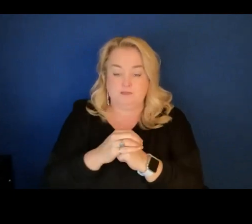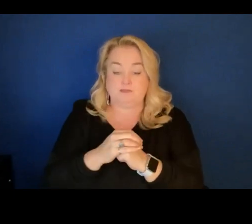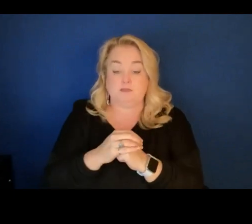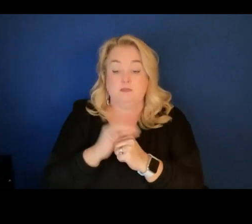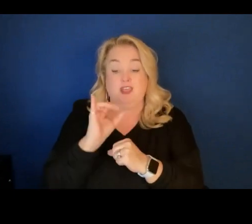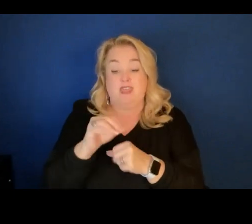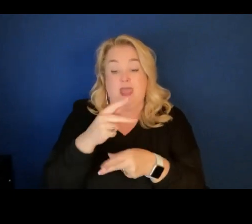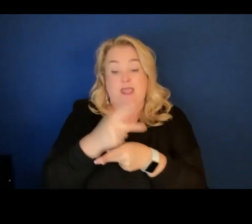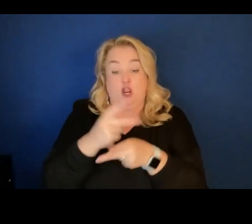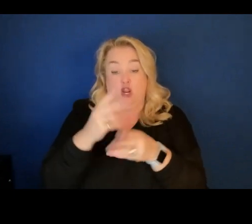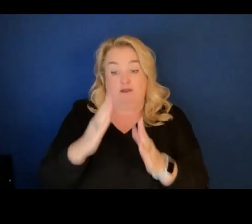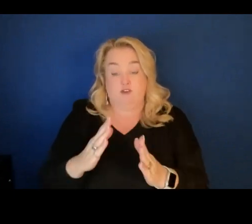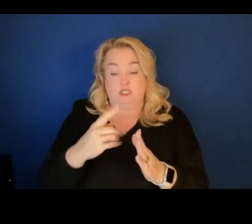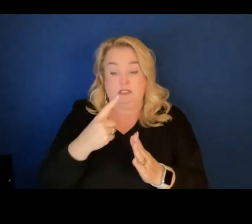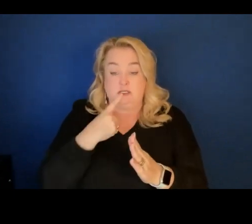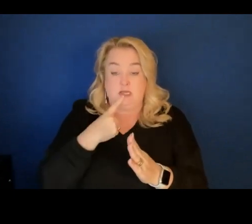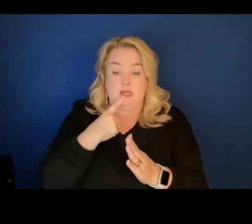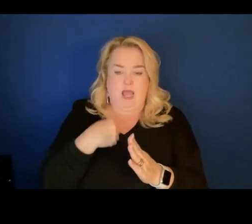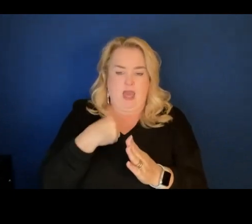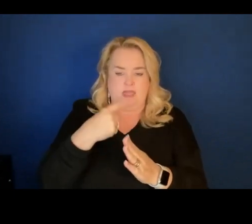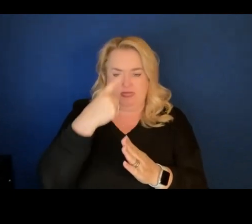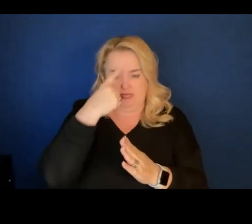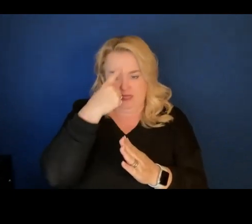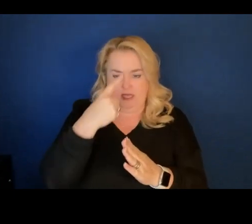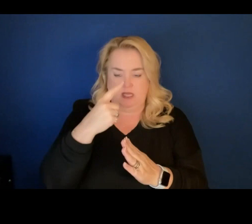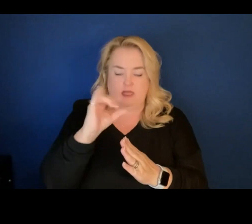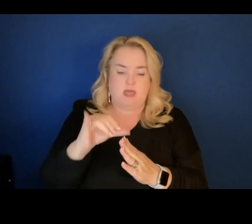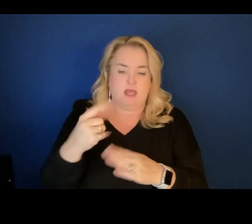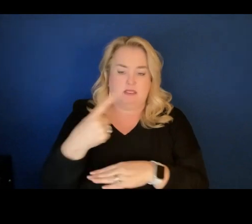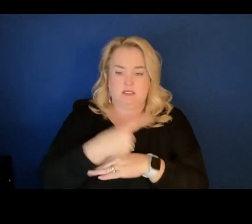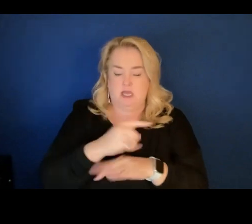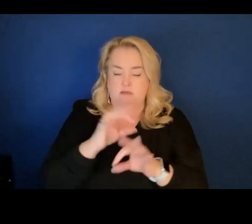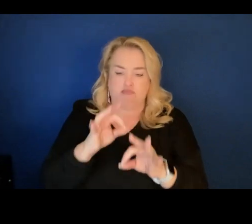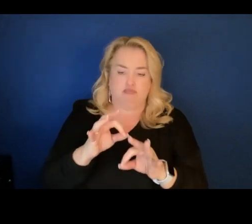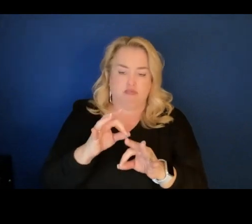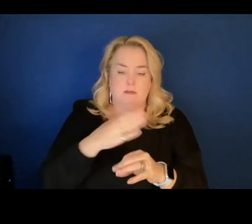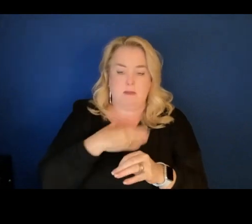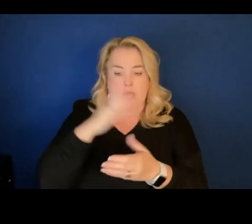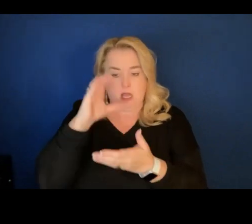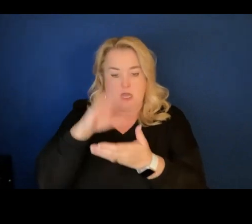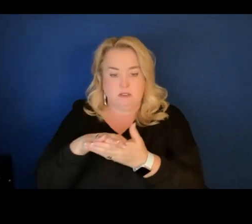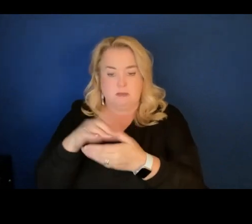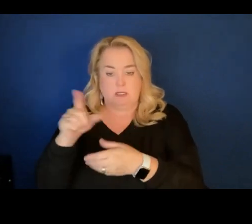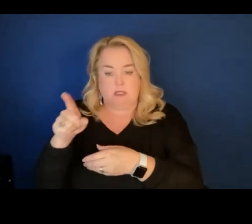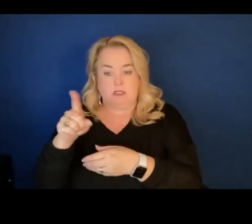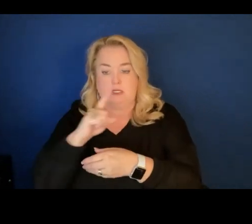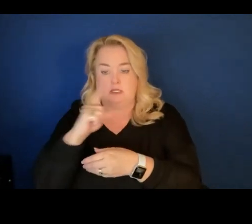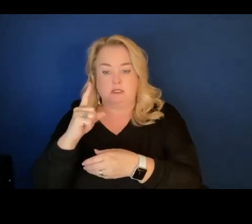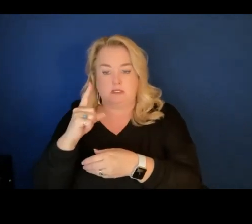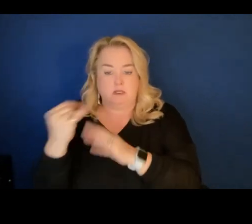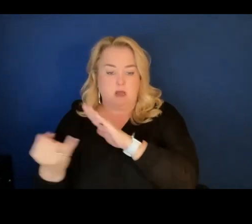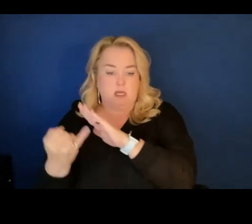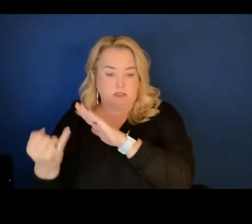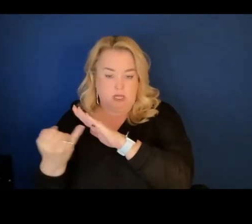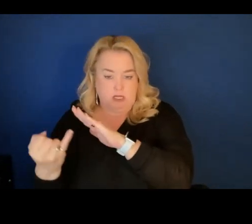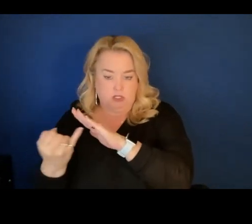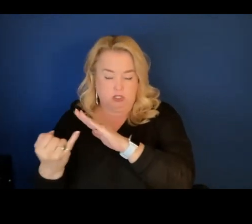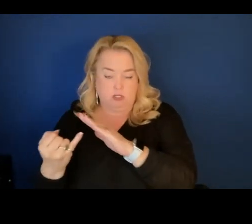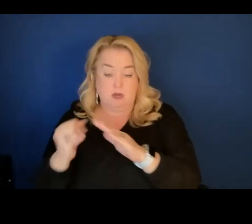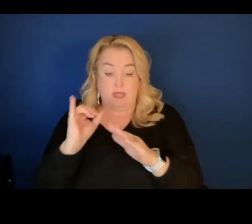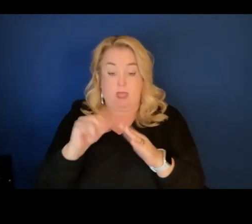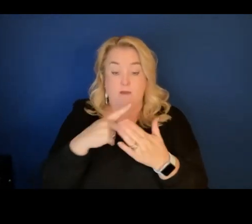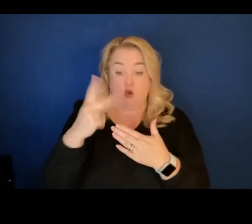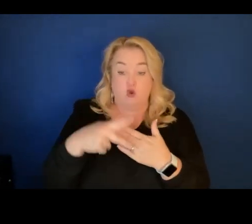says, "I think virtual Day Out is working perfectly. My husband, as a homebound adult, is very isolated. The program gives